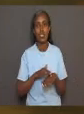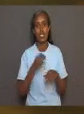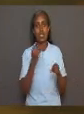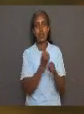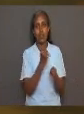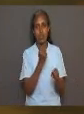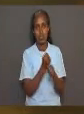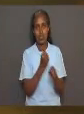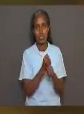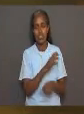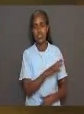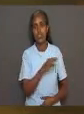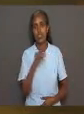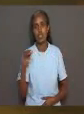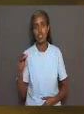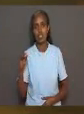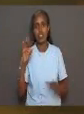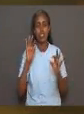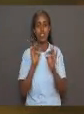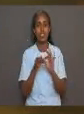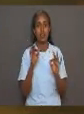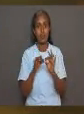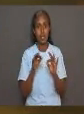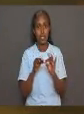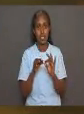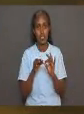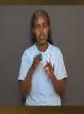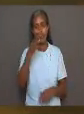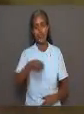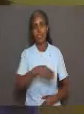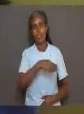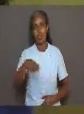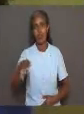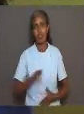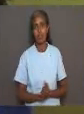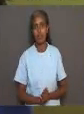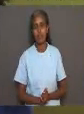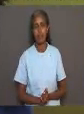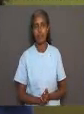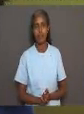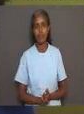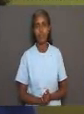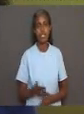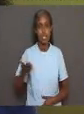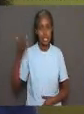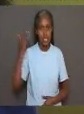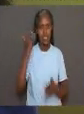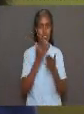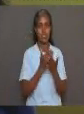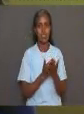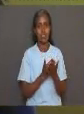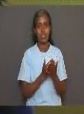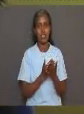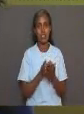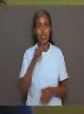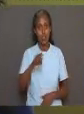construction and interpretation of graphs. In the last lesson,